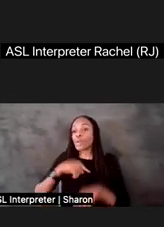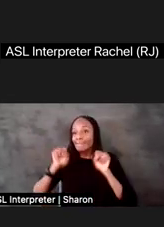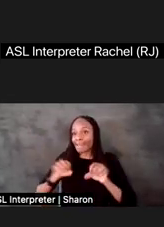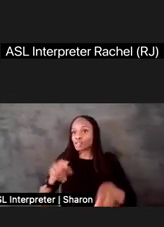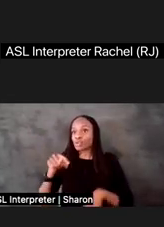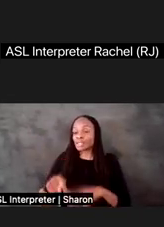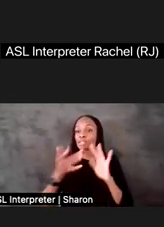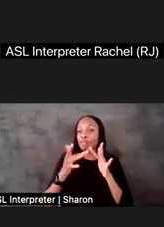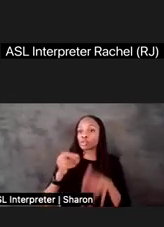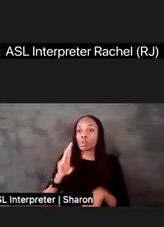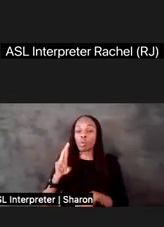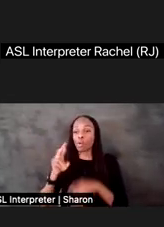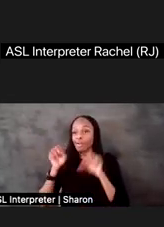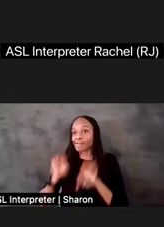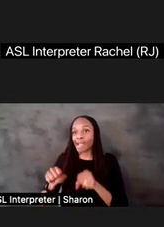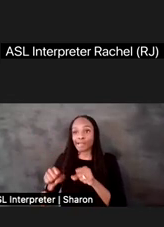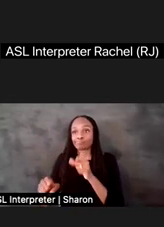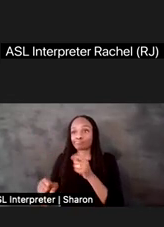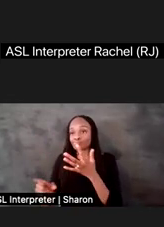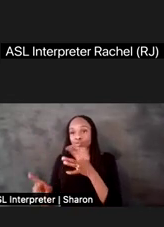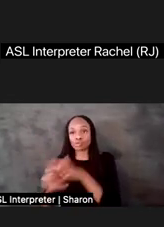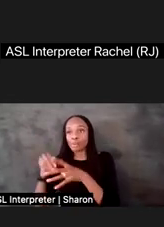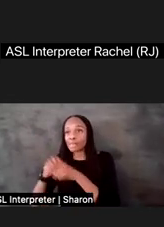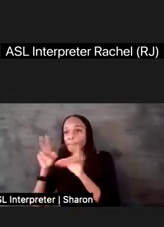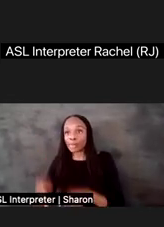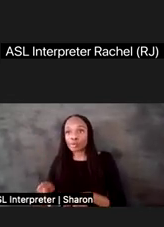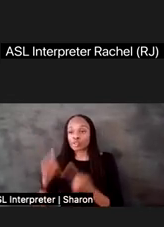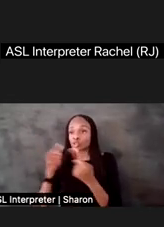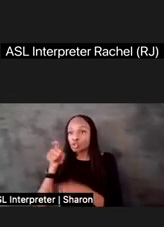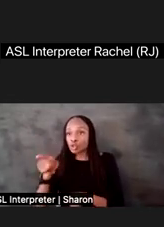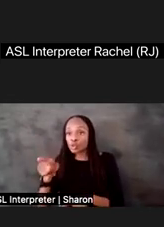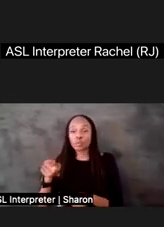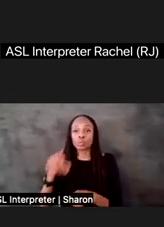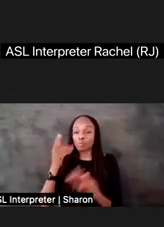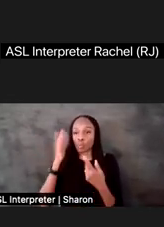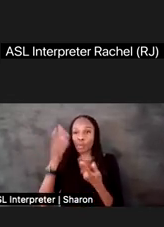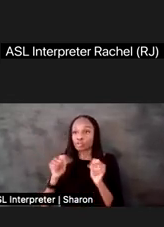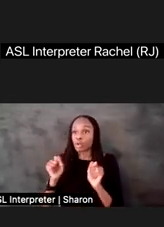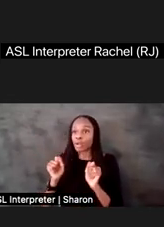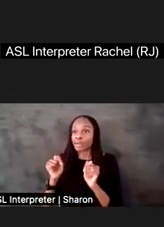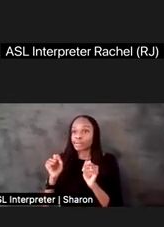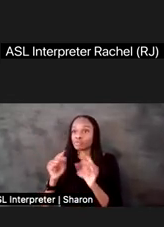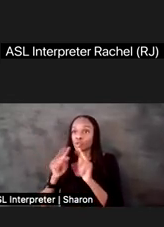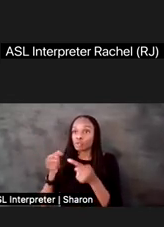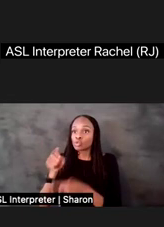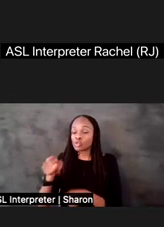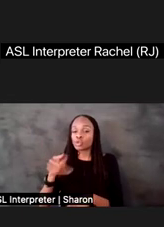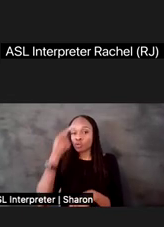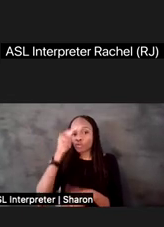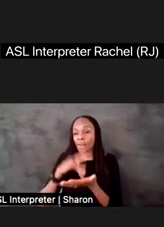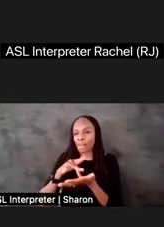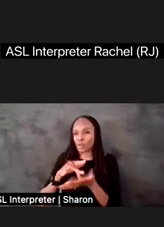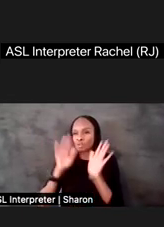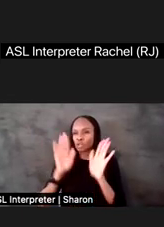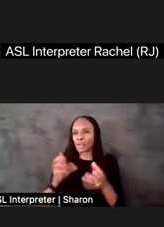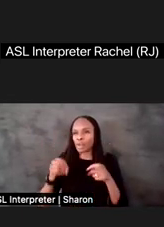virtually, or we'll come to you. We'll make every attempt to come to you if you do schedule this. For medical, it's a great opportunity. I believe,